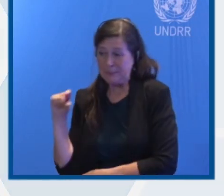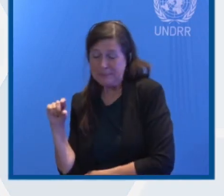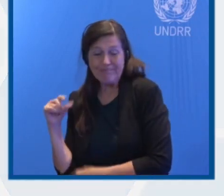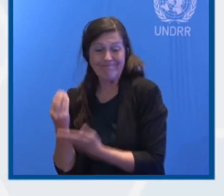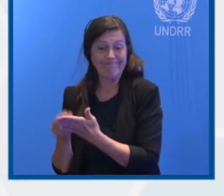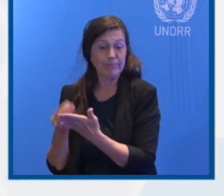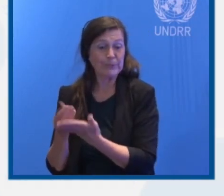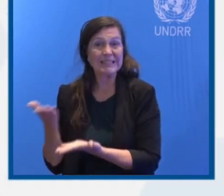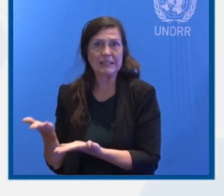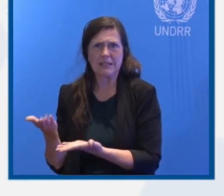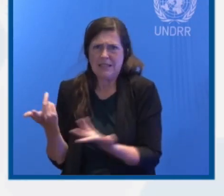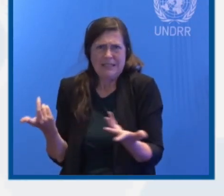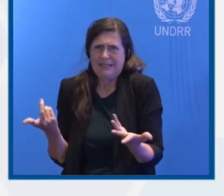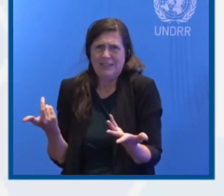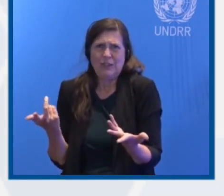you so much.